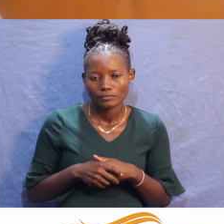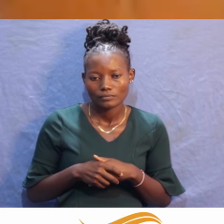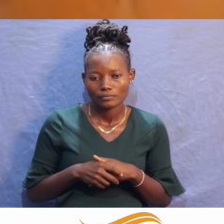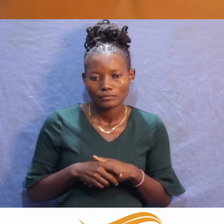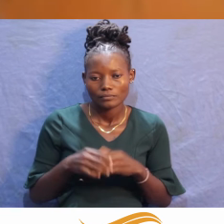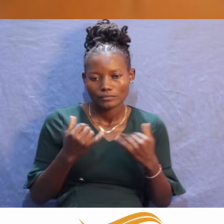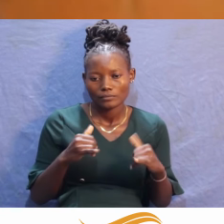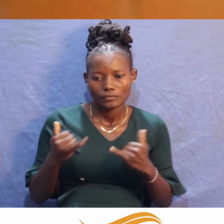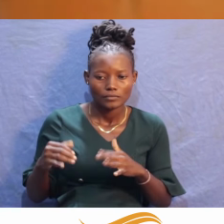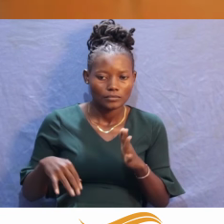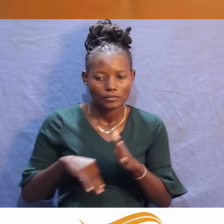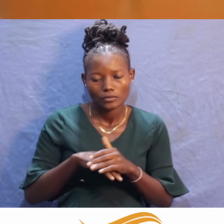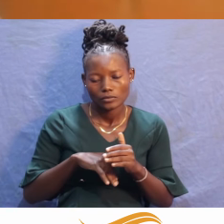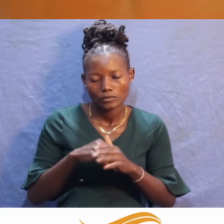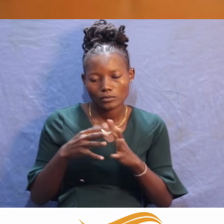playing football here in America.